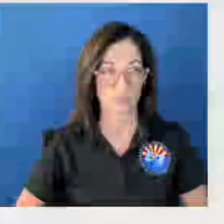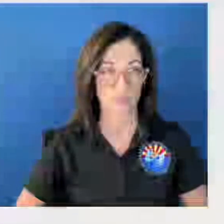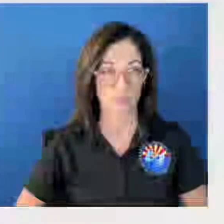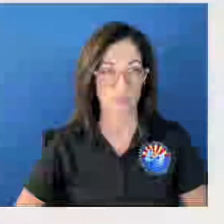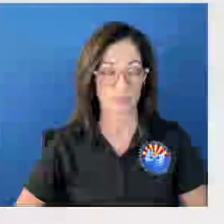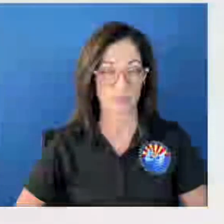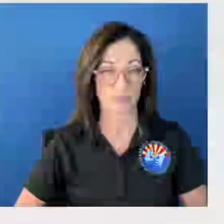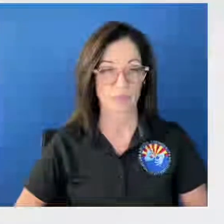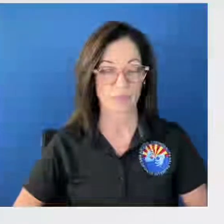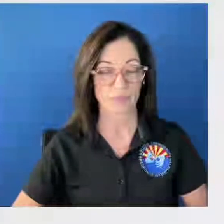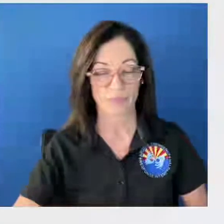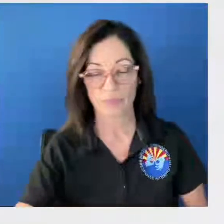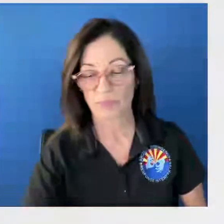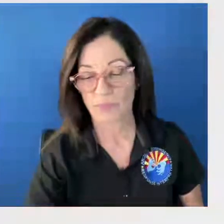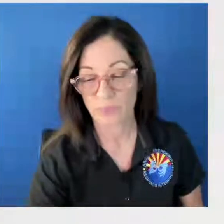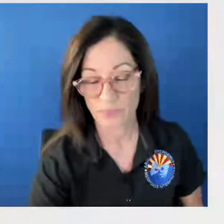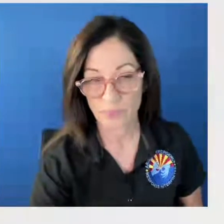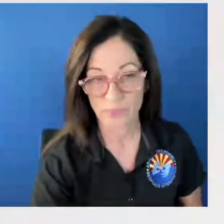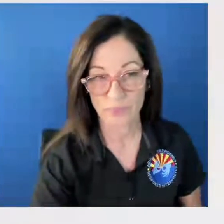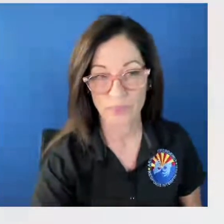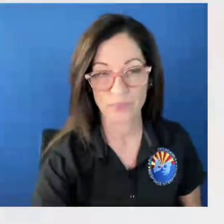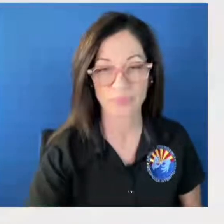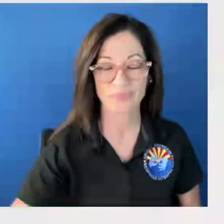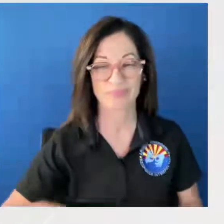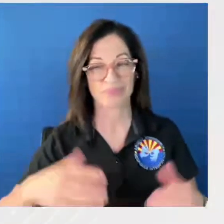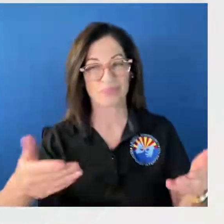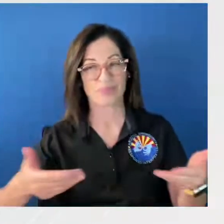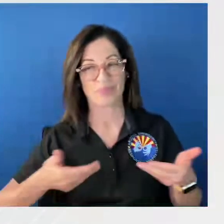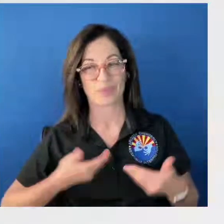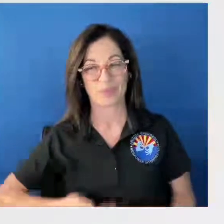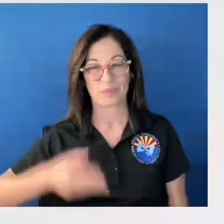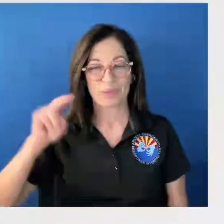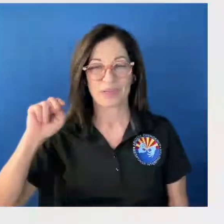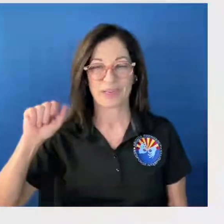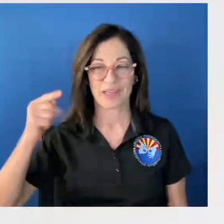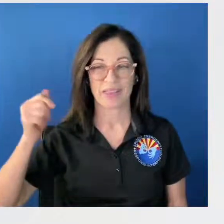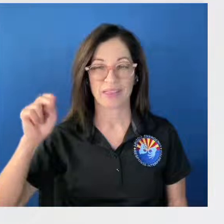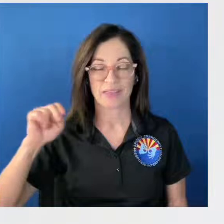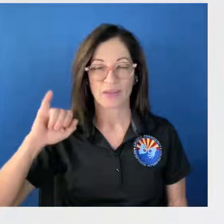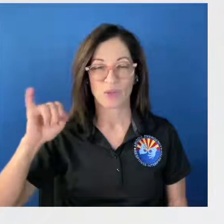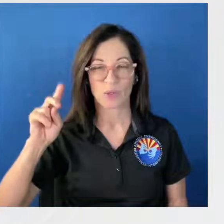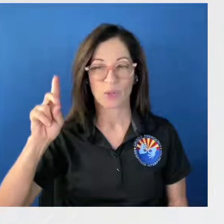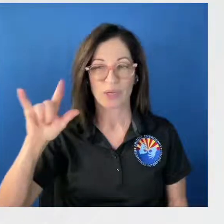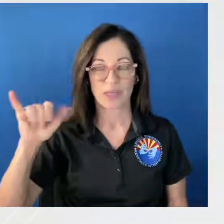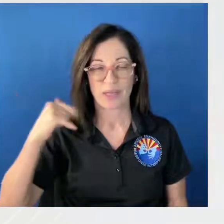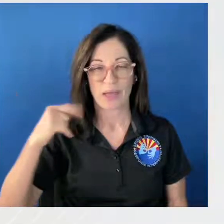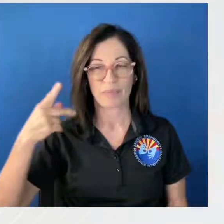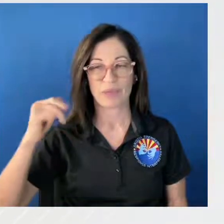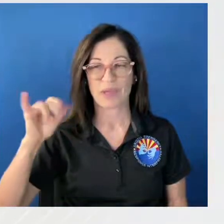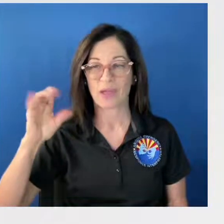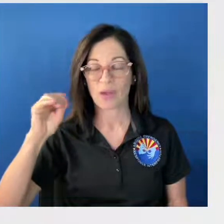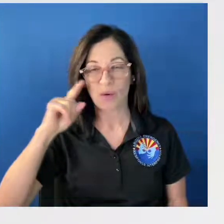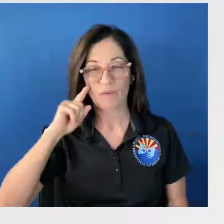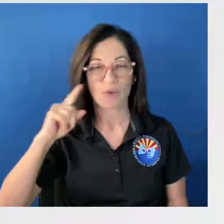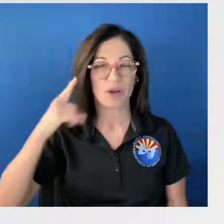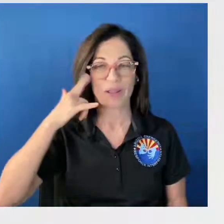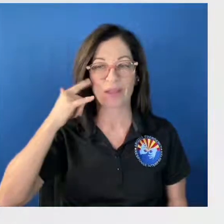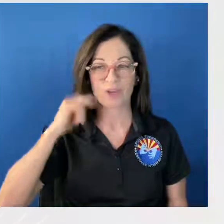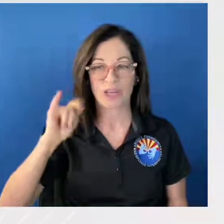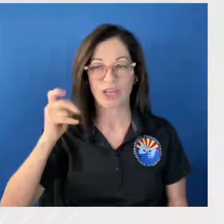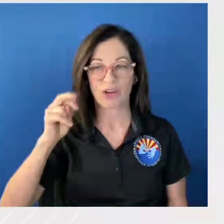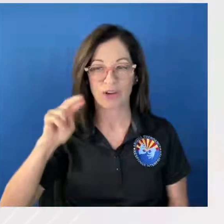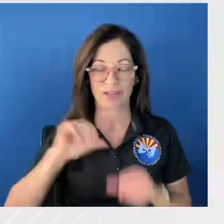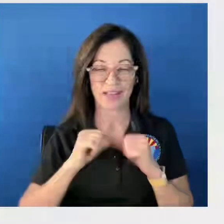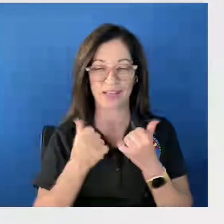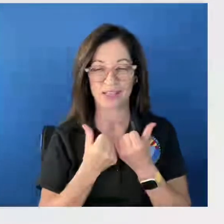Good evening, folks. Welcome. My name is Nathan Judy. I'm Public Information Officer for California Interagency Incident Management Team 5. I'll be your facilitator